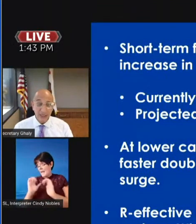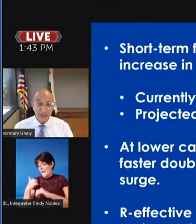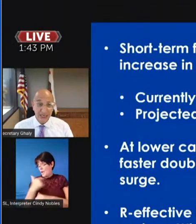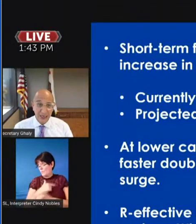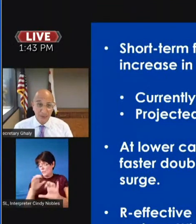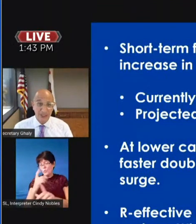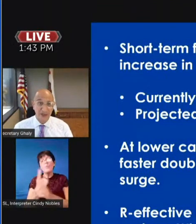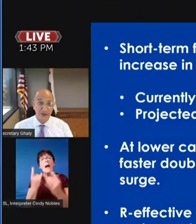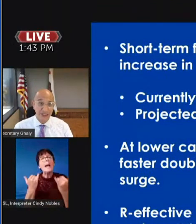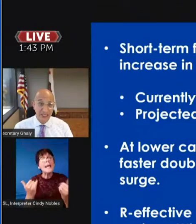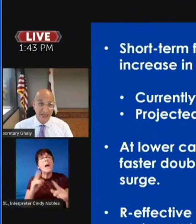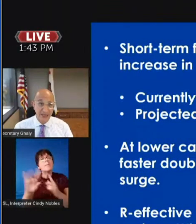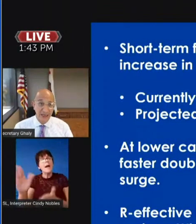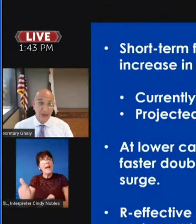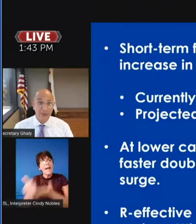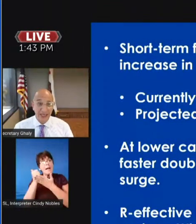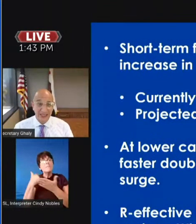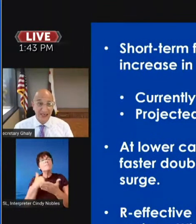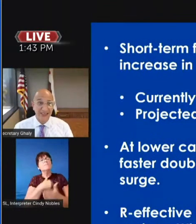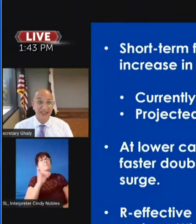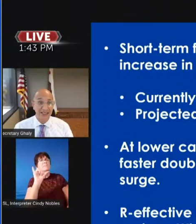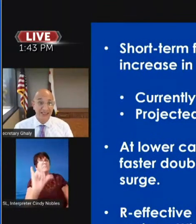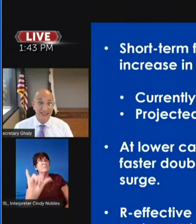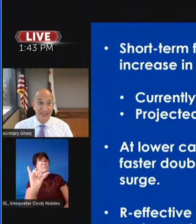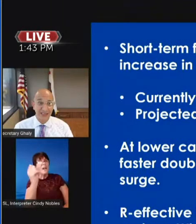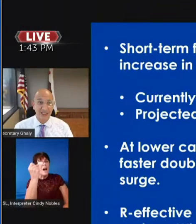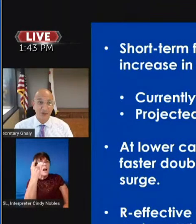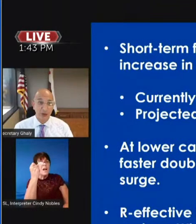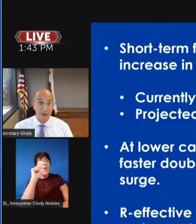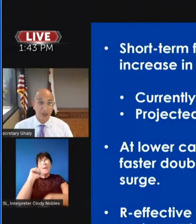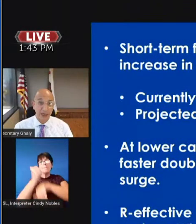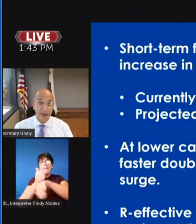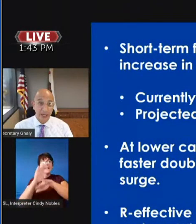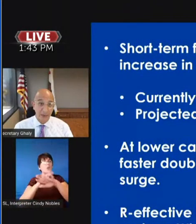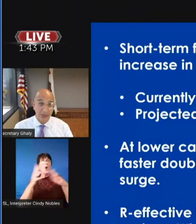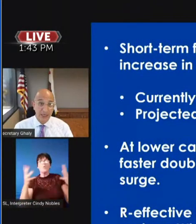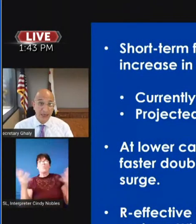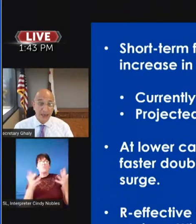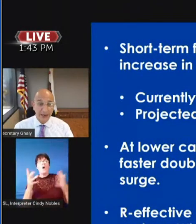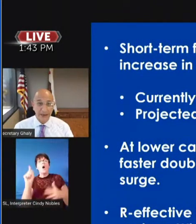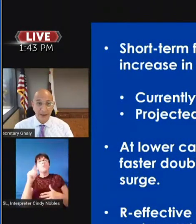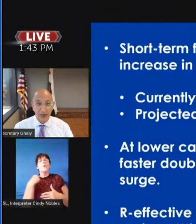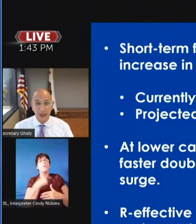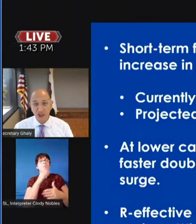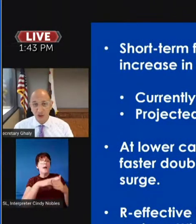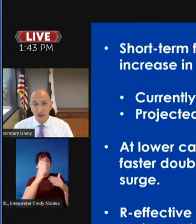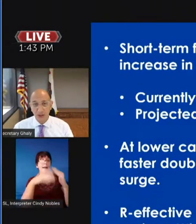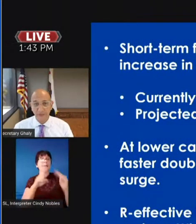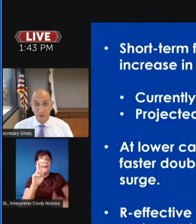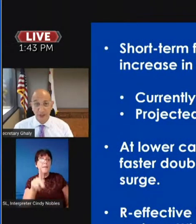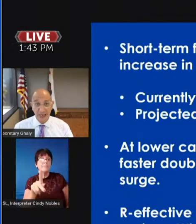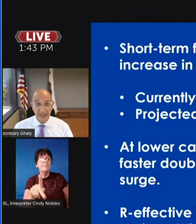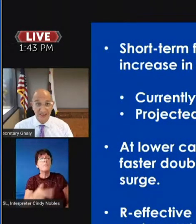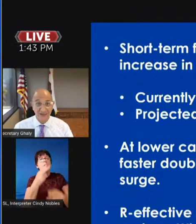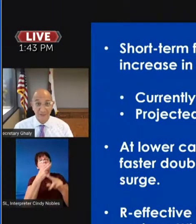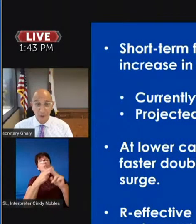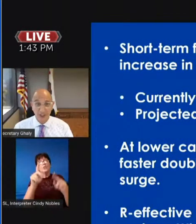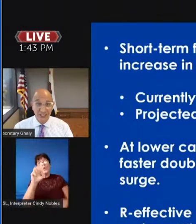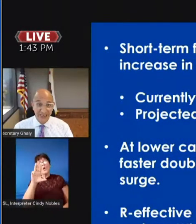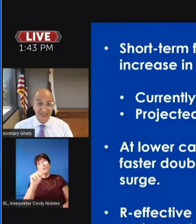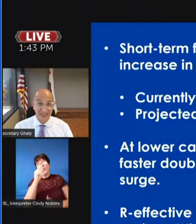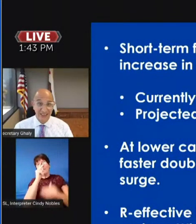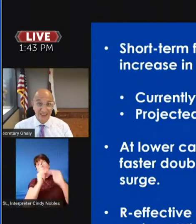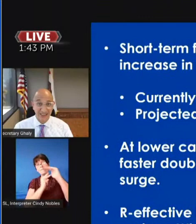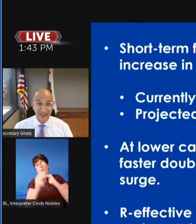but to help us understand, based on today's conditions, where we'll end up. And our short-term forecast